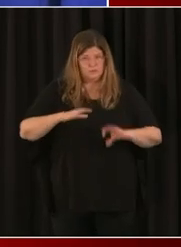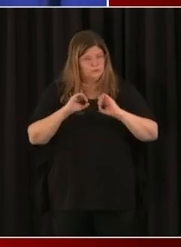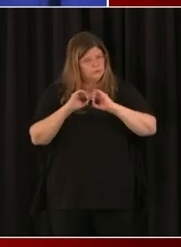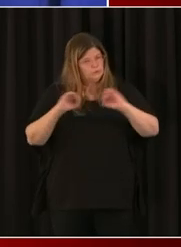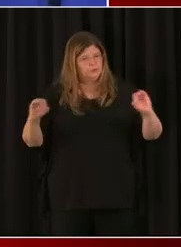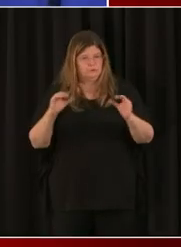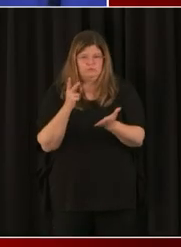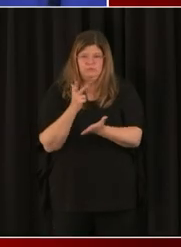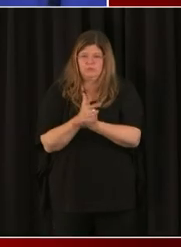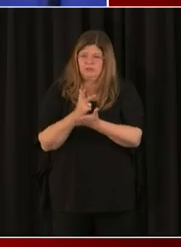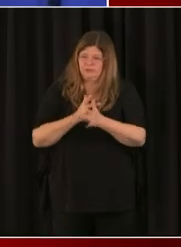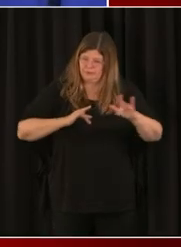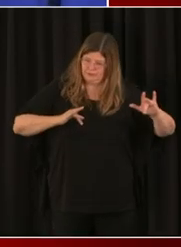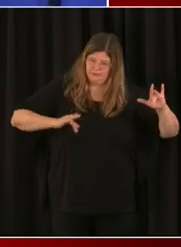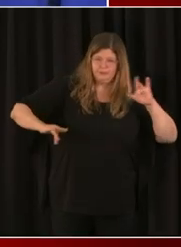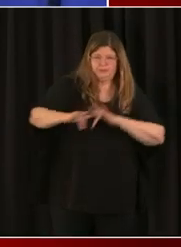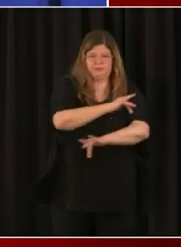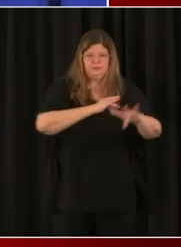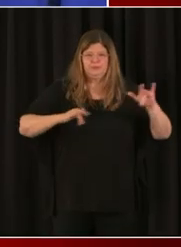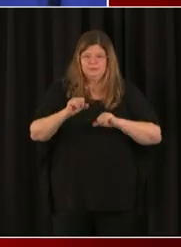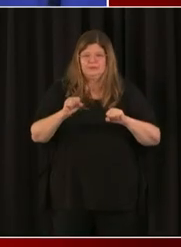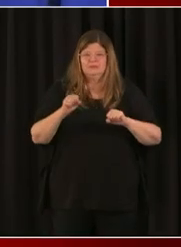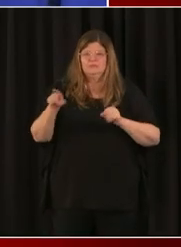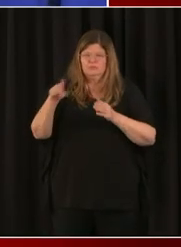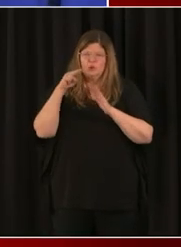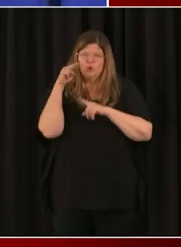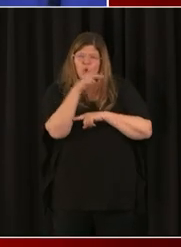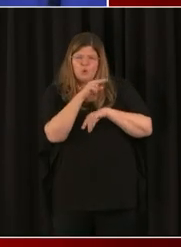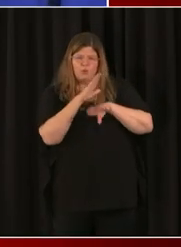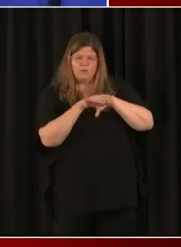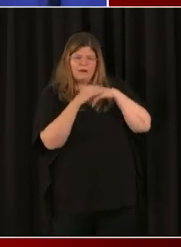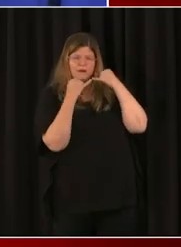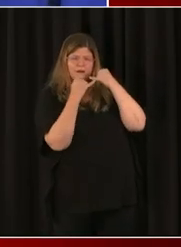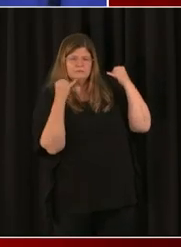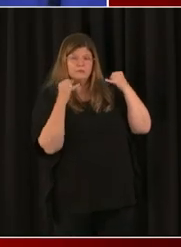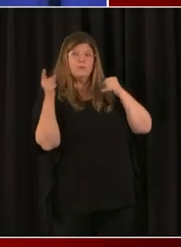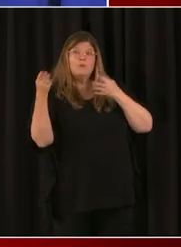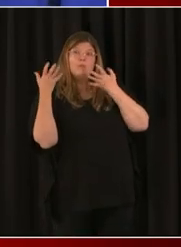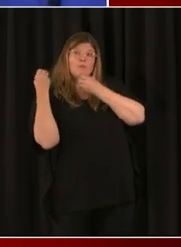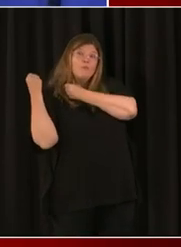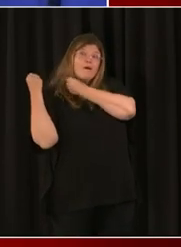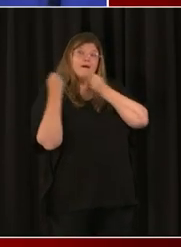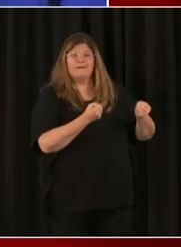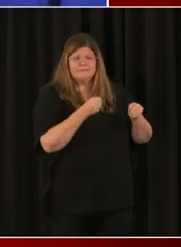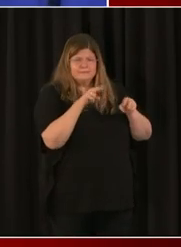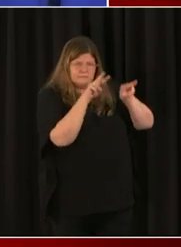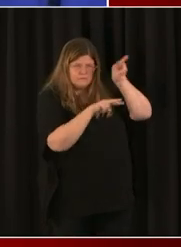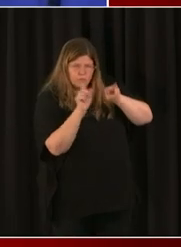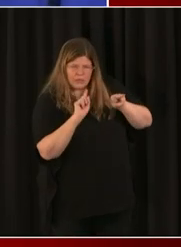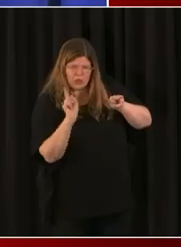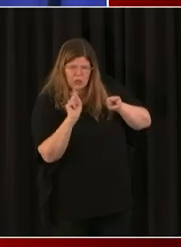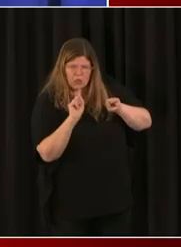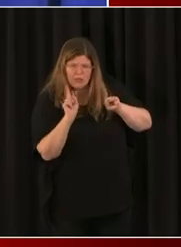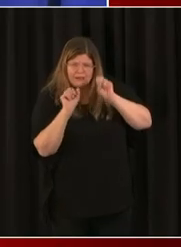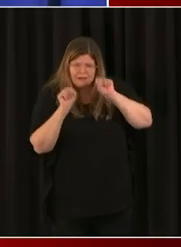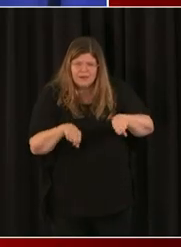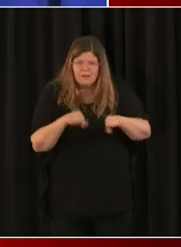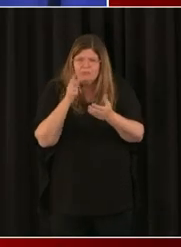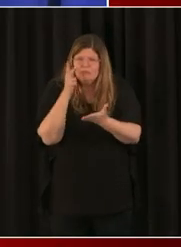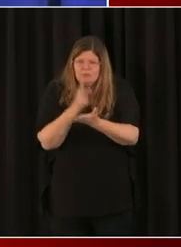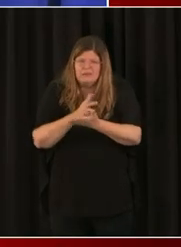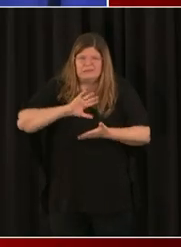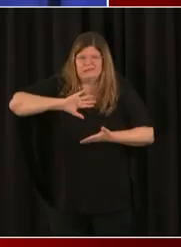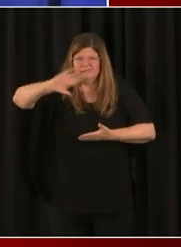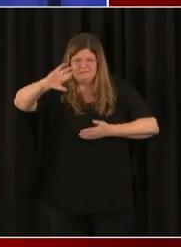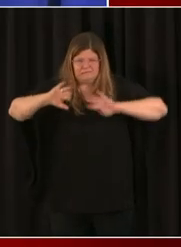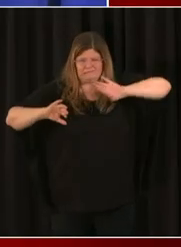please check before you travel, so you will know how to detour around